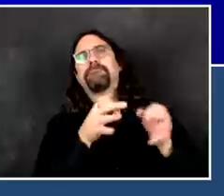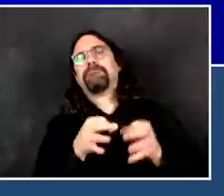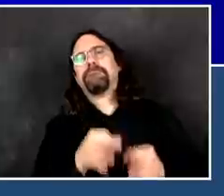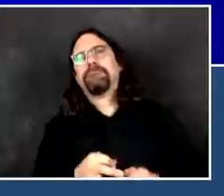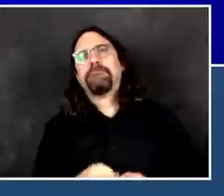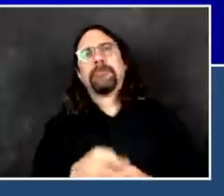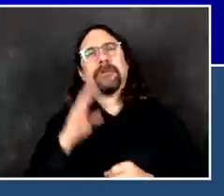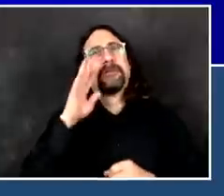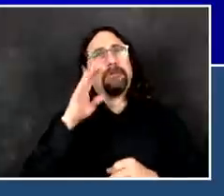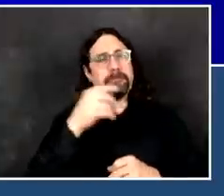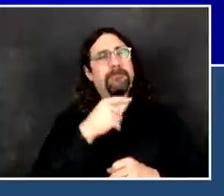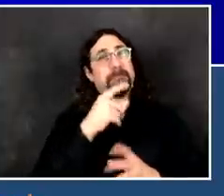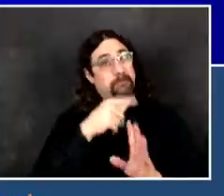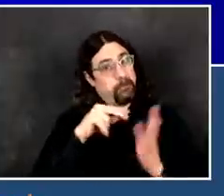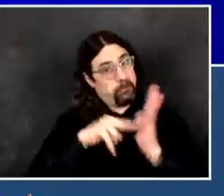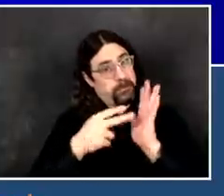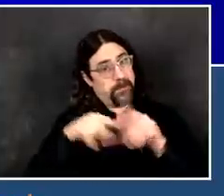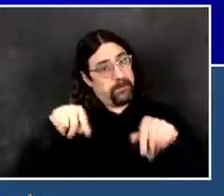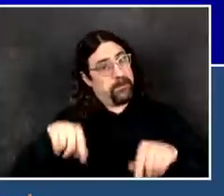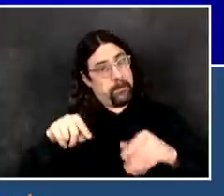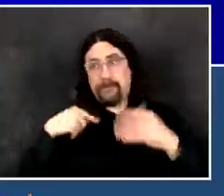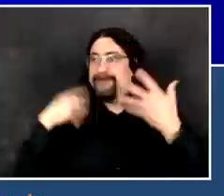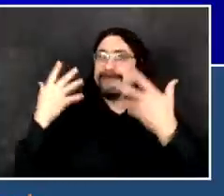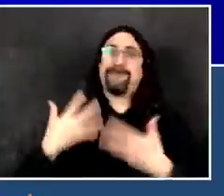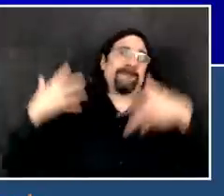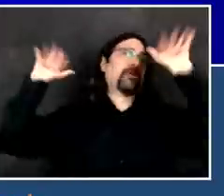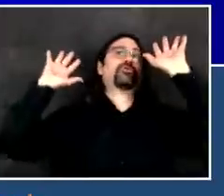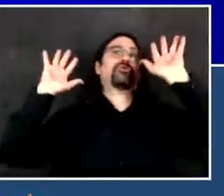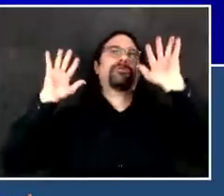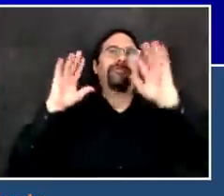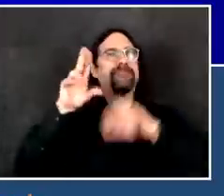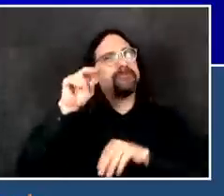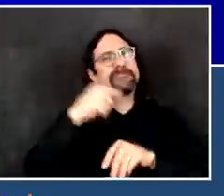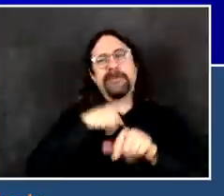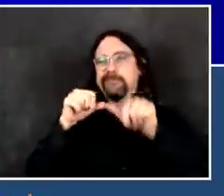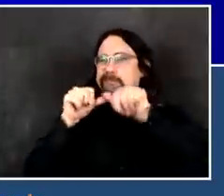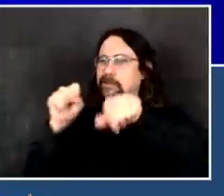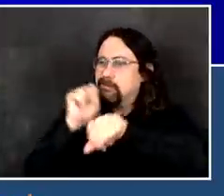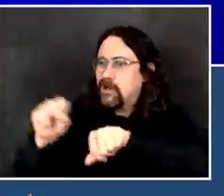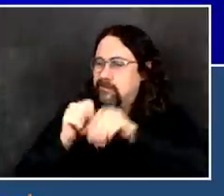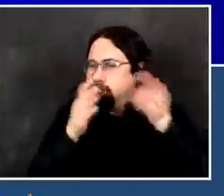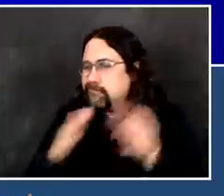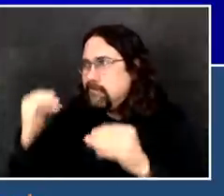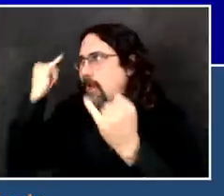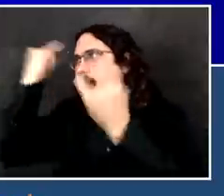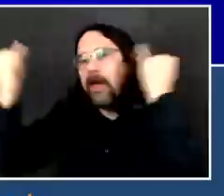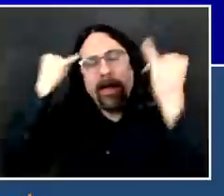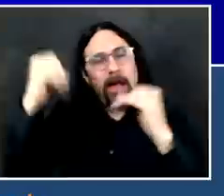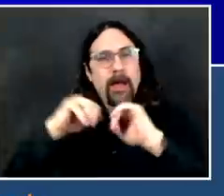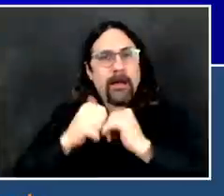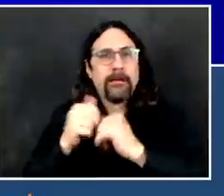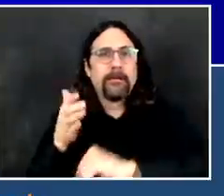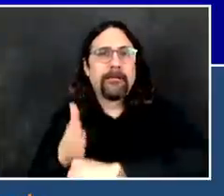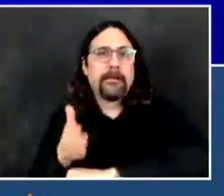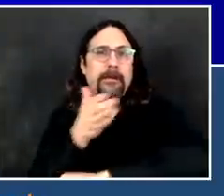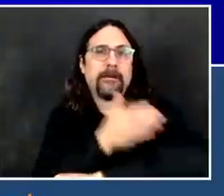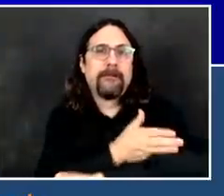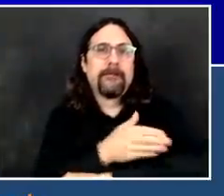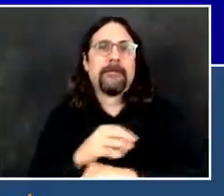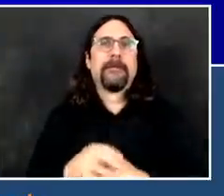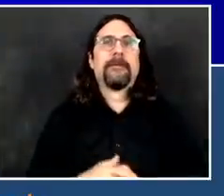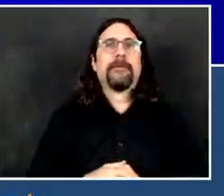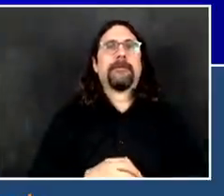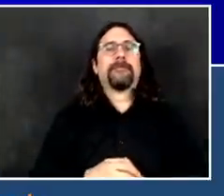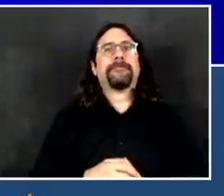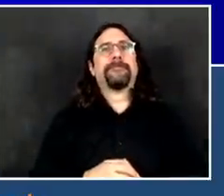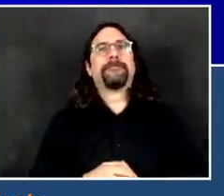know that the impact of this disease is being felt right now. Still too many people dying, too many people going